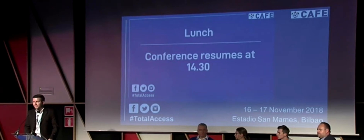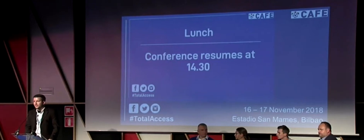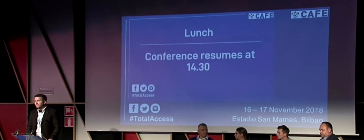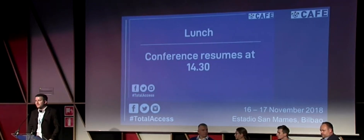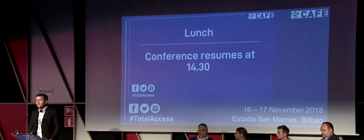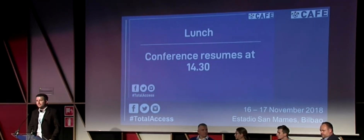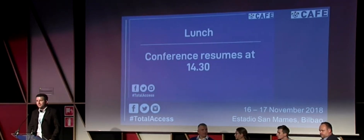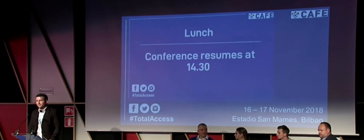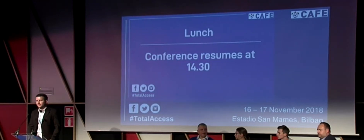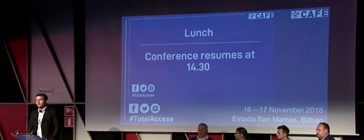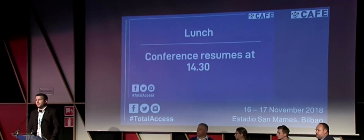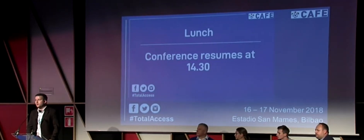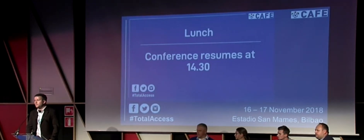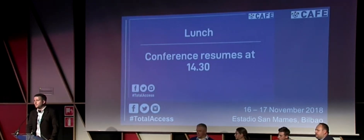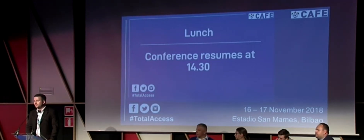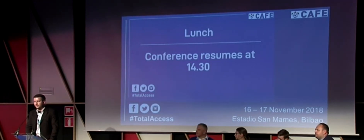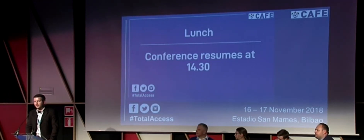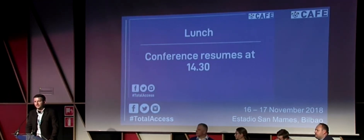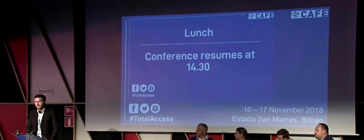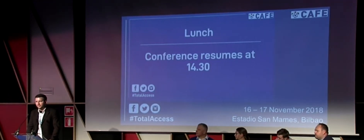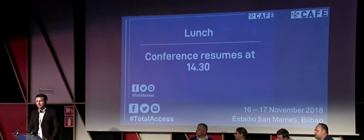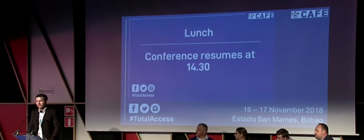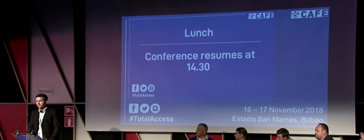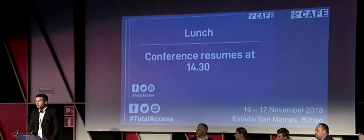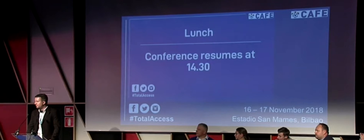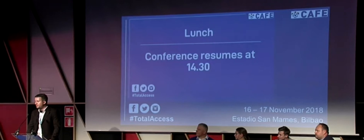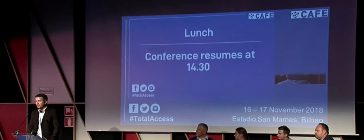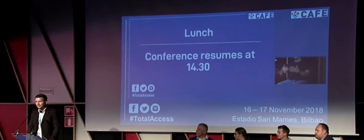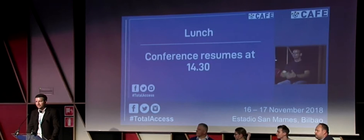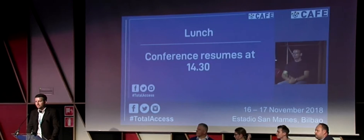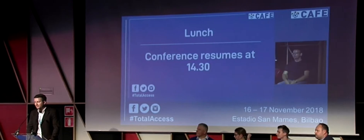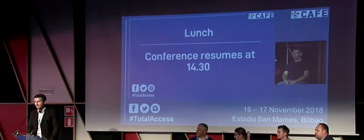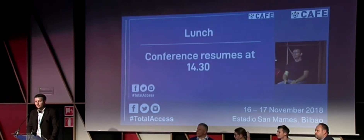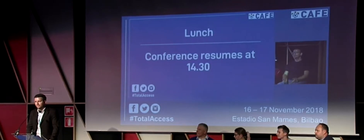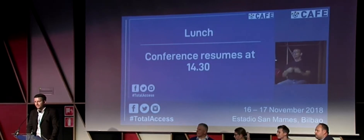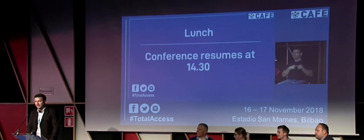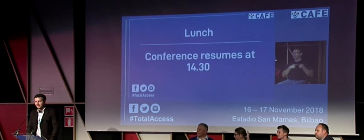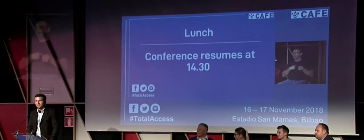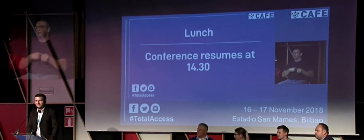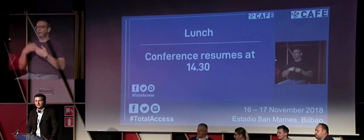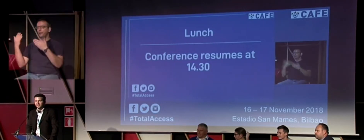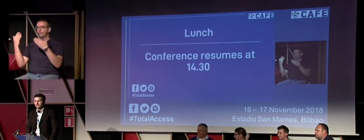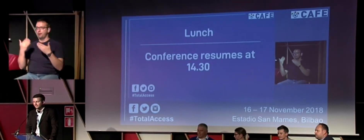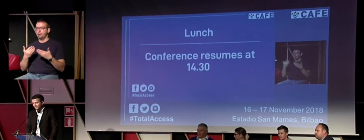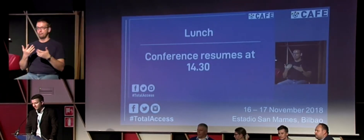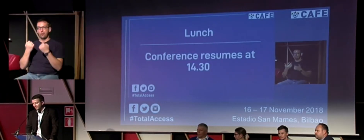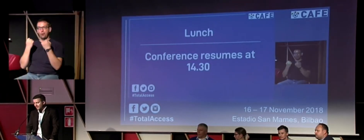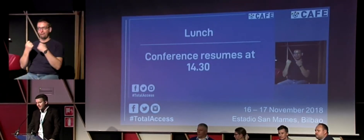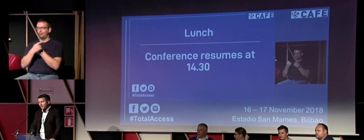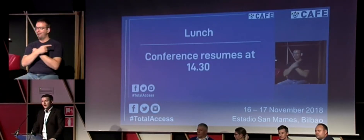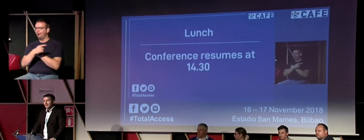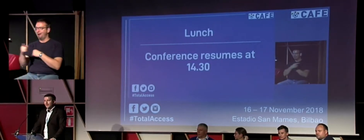Thank you very much. Good afternoon, everybody. I hope you all enjoyed a great lunch and we're all recharged and ready to go for the second session today, this